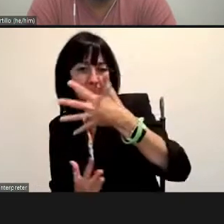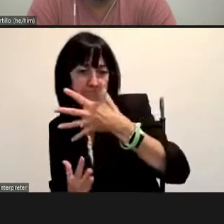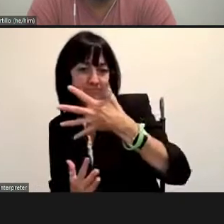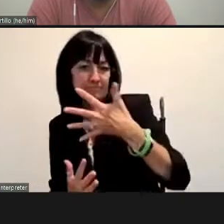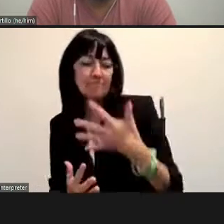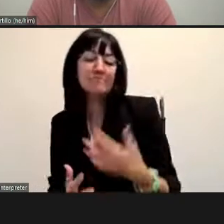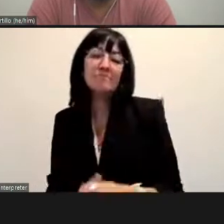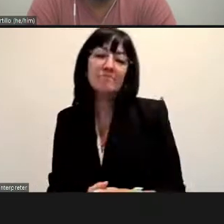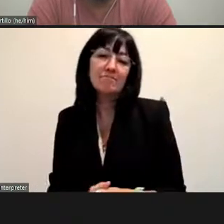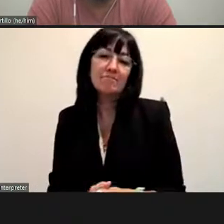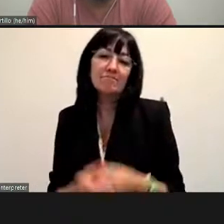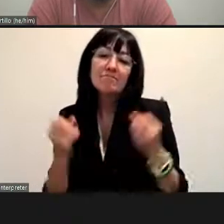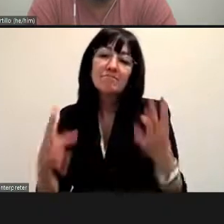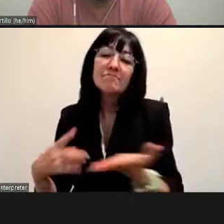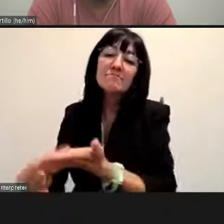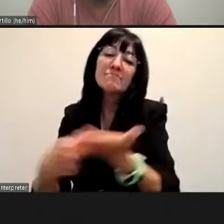embracing